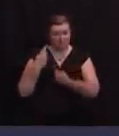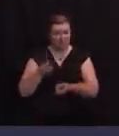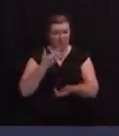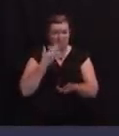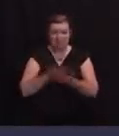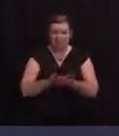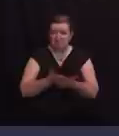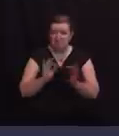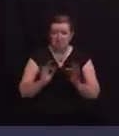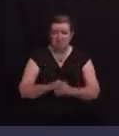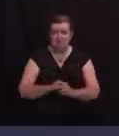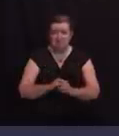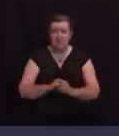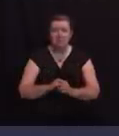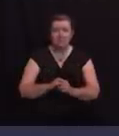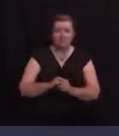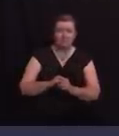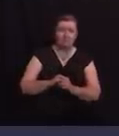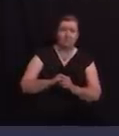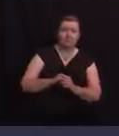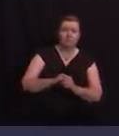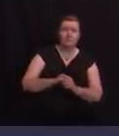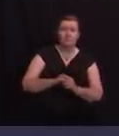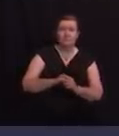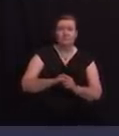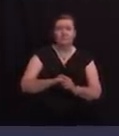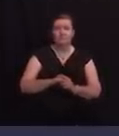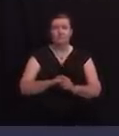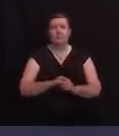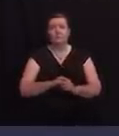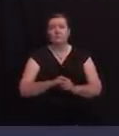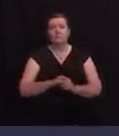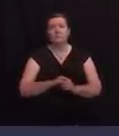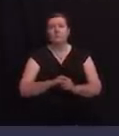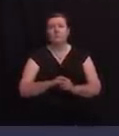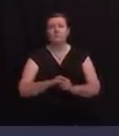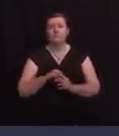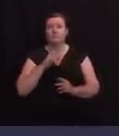since we got here, doing things in a fiscally